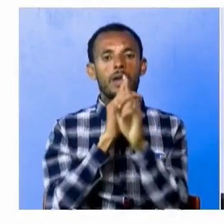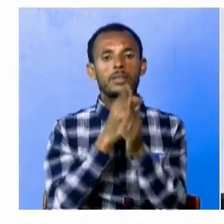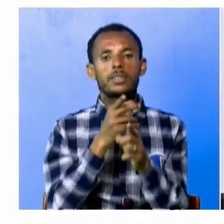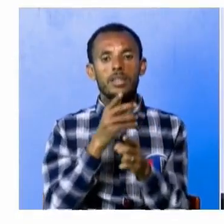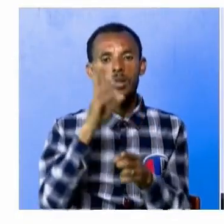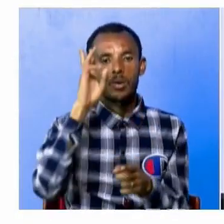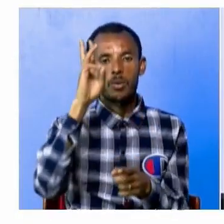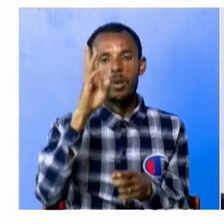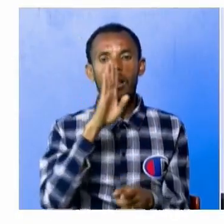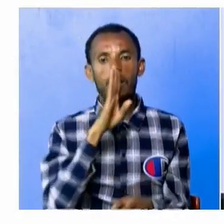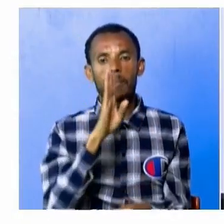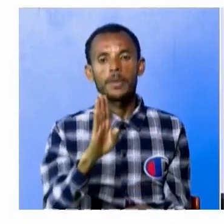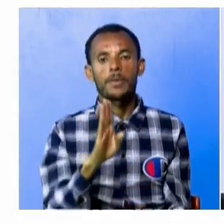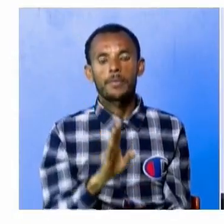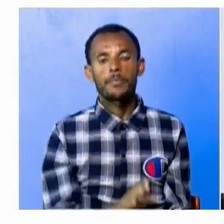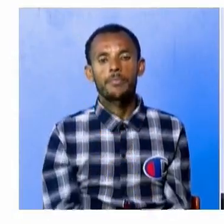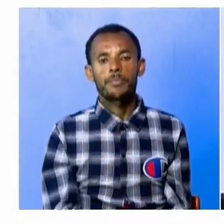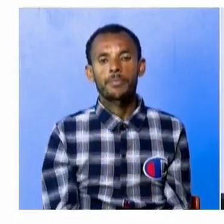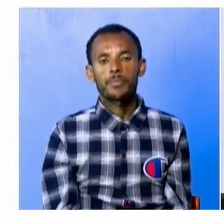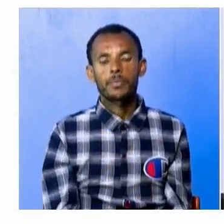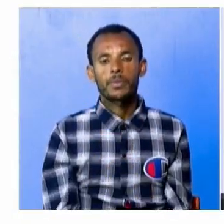be